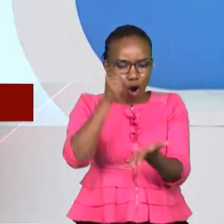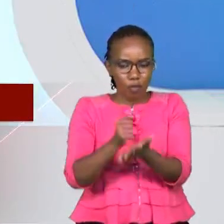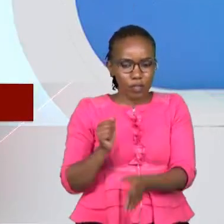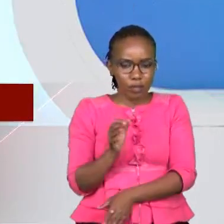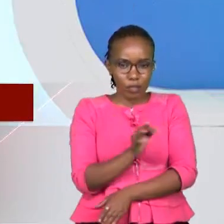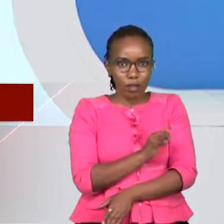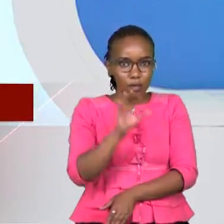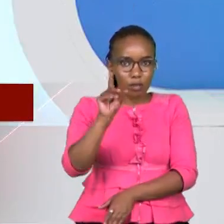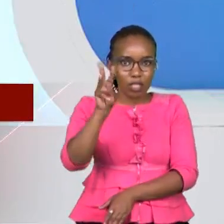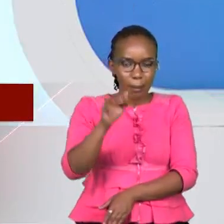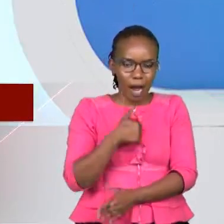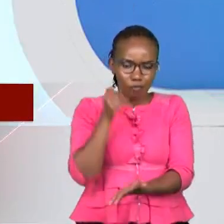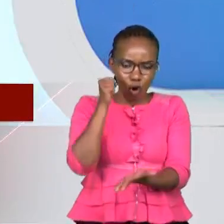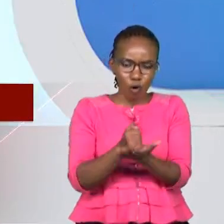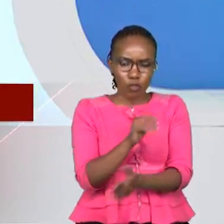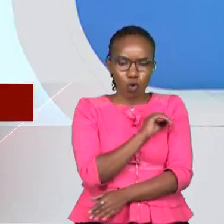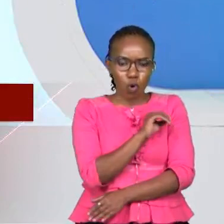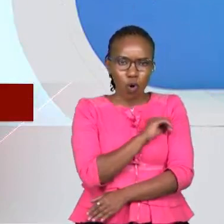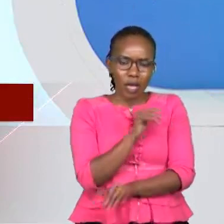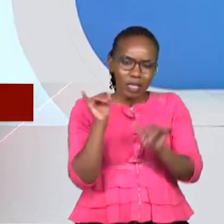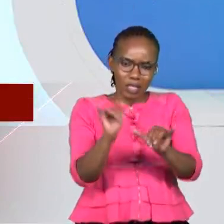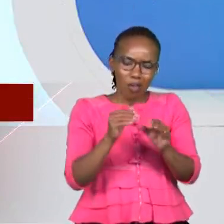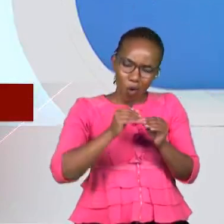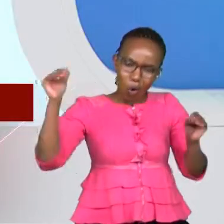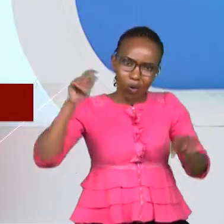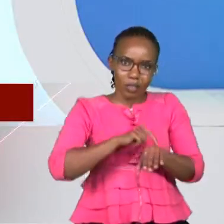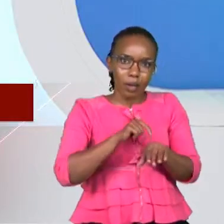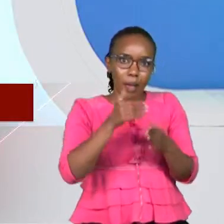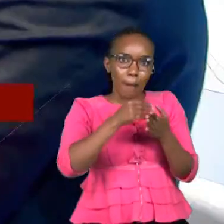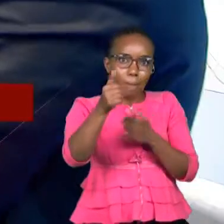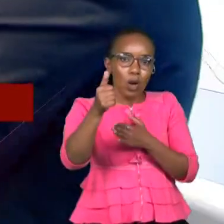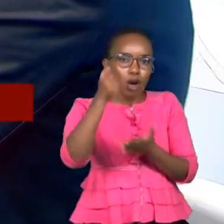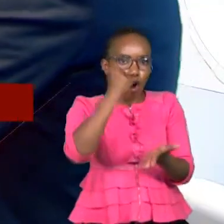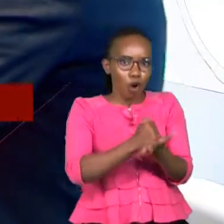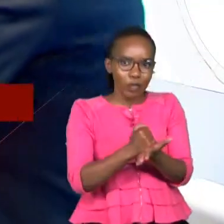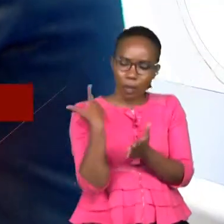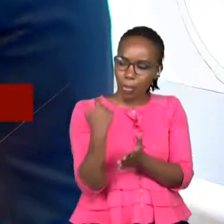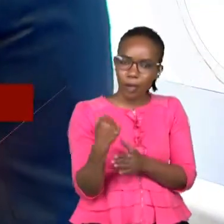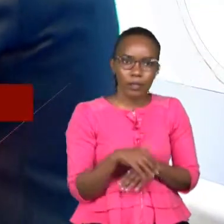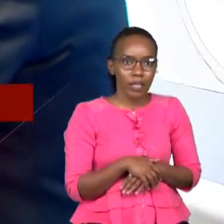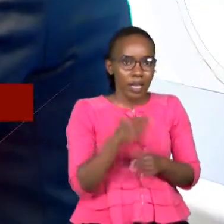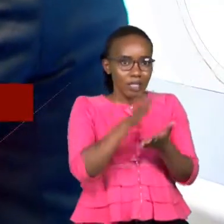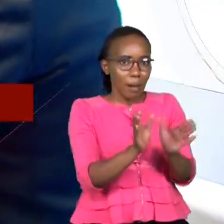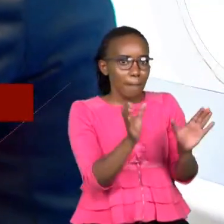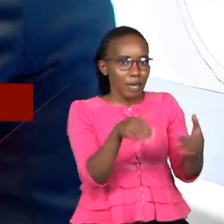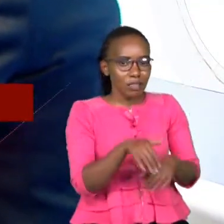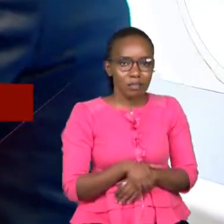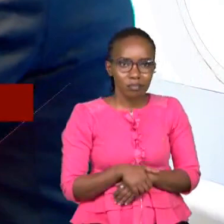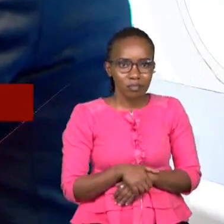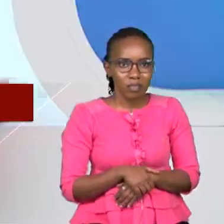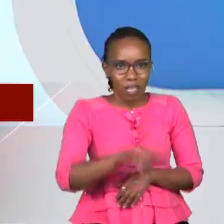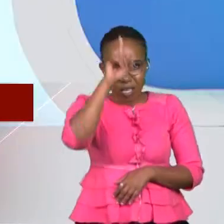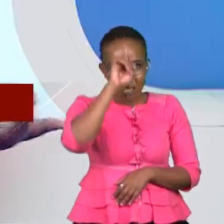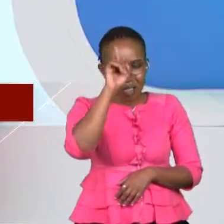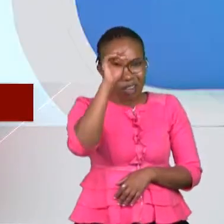even its own headquarters, which has been there for very long. They even bought their own headquarters recently. You know, some of these parties are briefcase parties, including